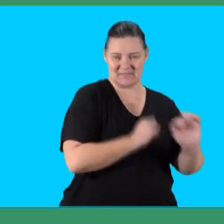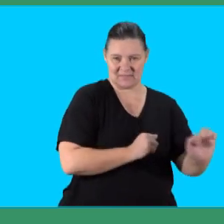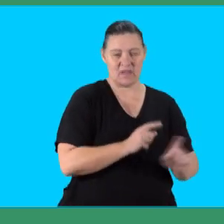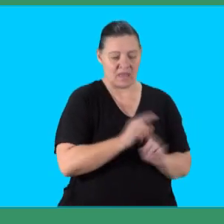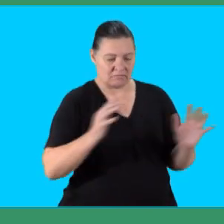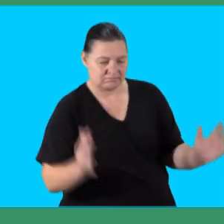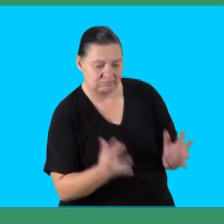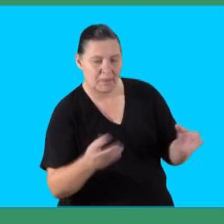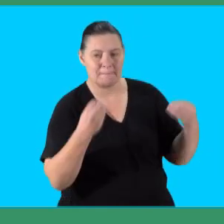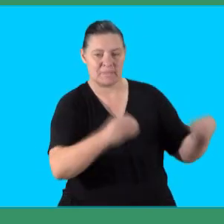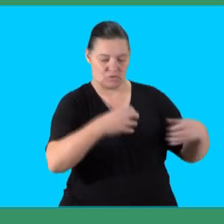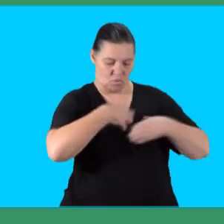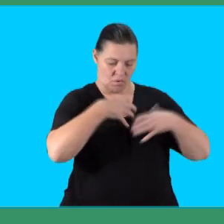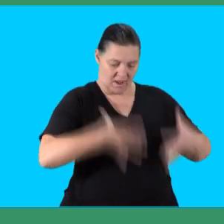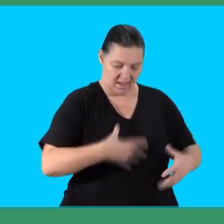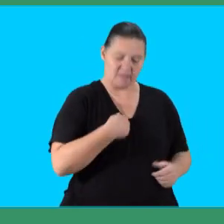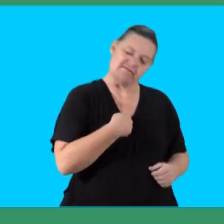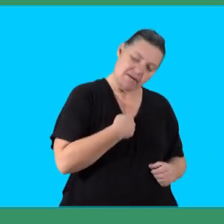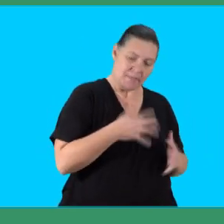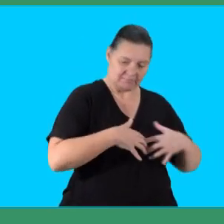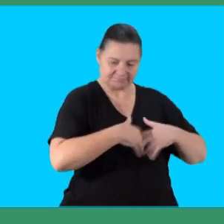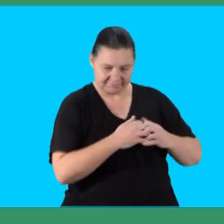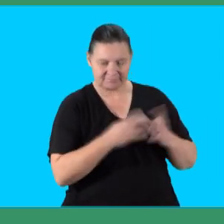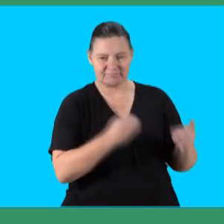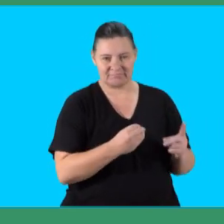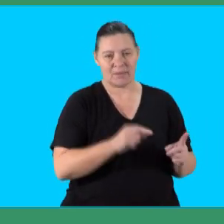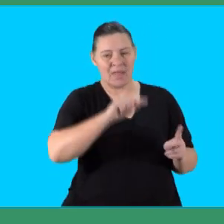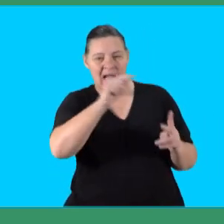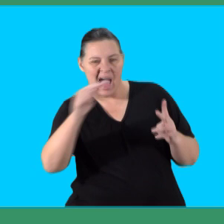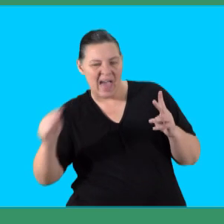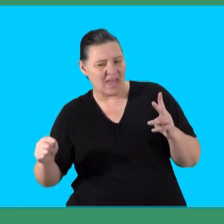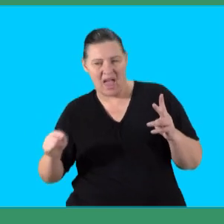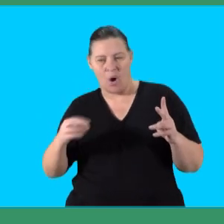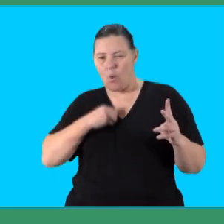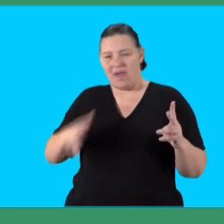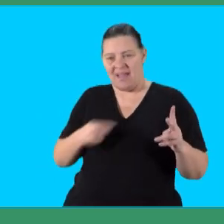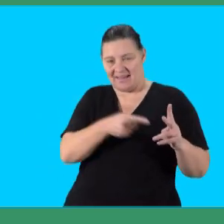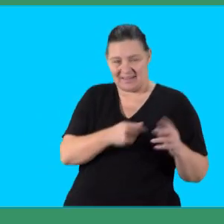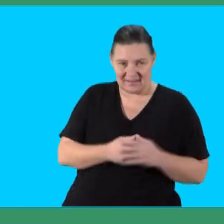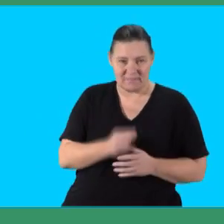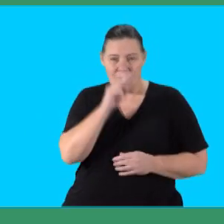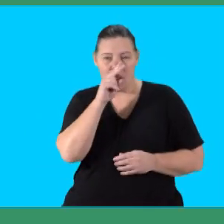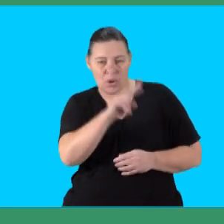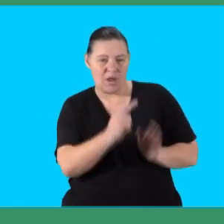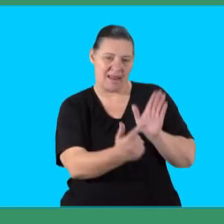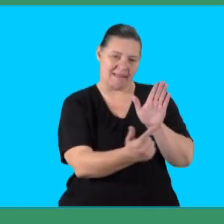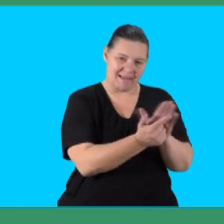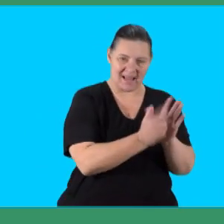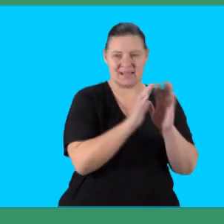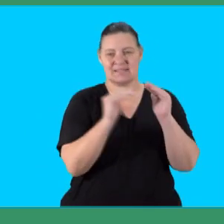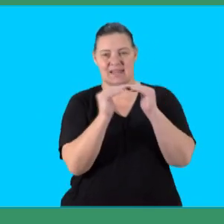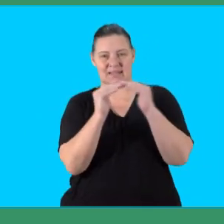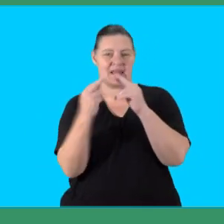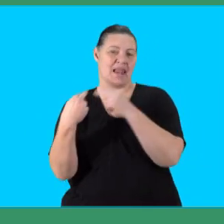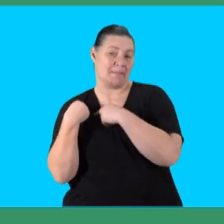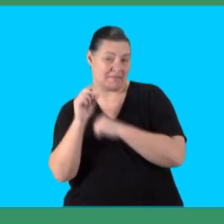encourage entrepreneurs to establish a company versus other forms of ownership. We'll look at the legal status and